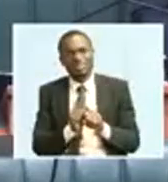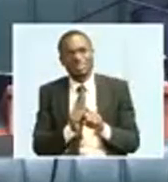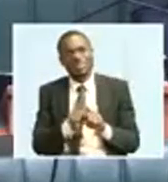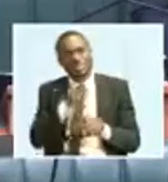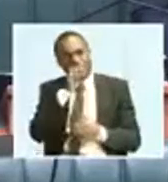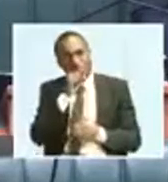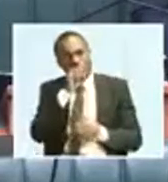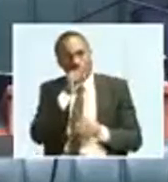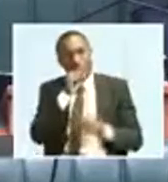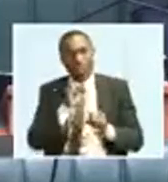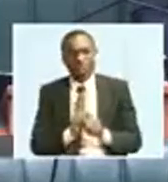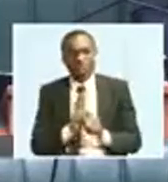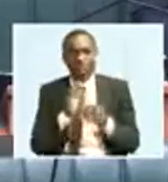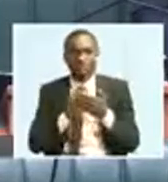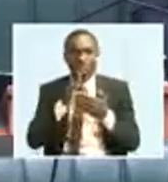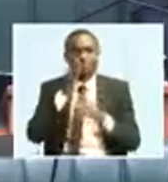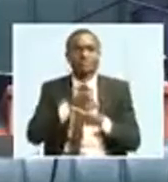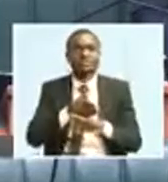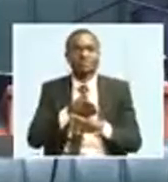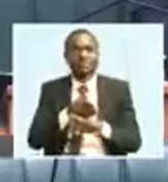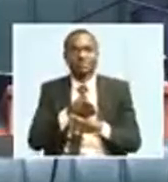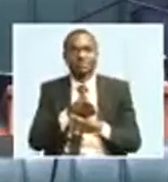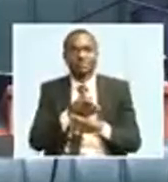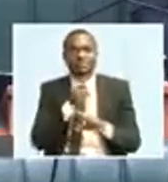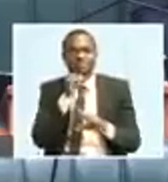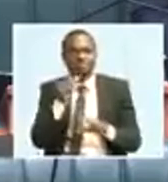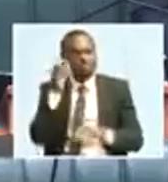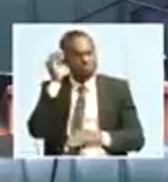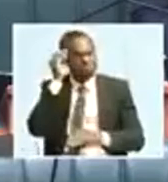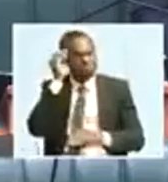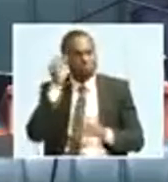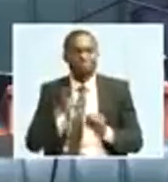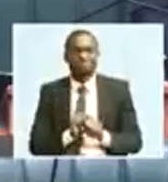coughs after an unidentified